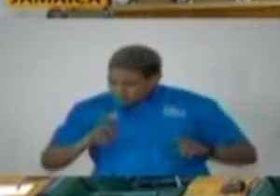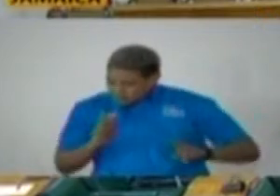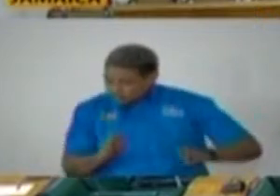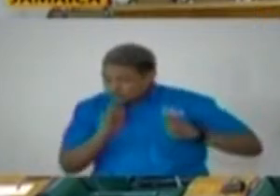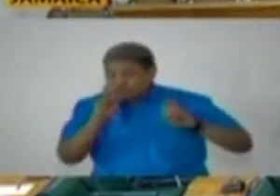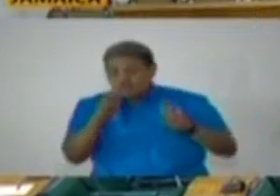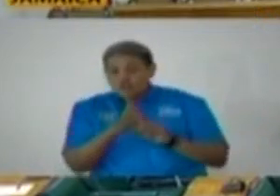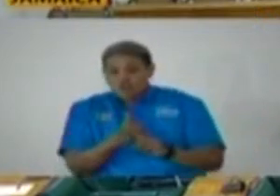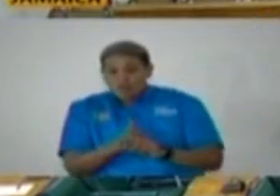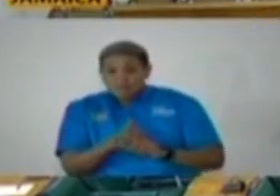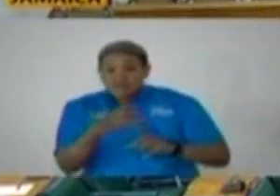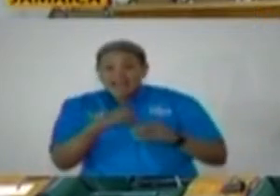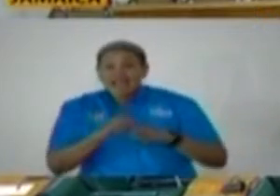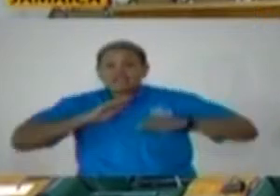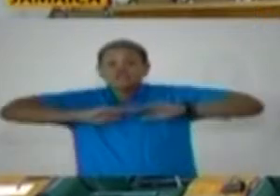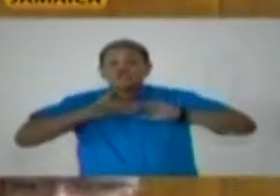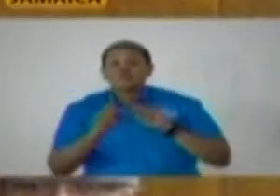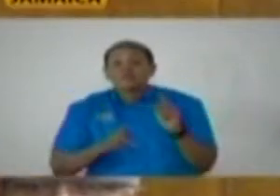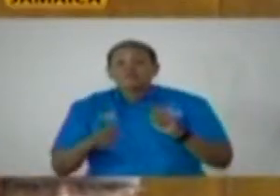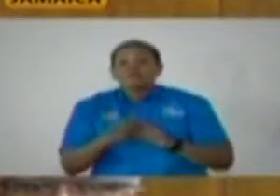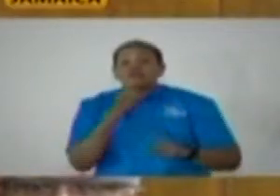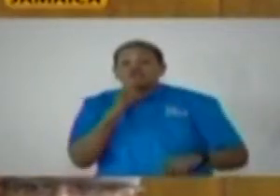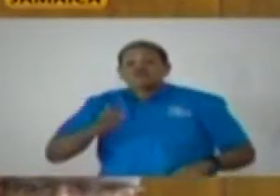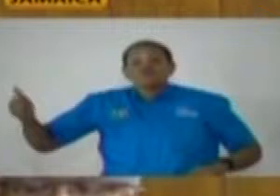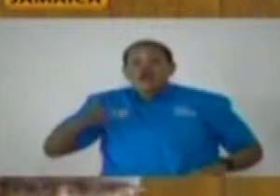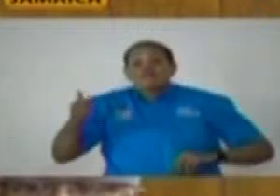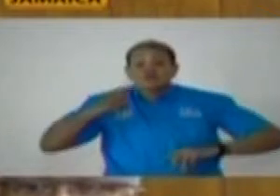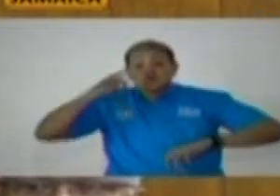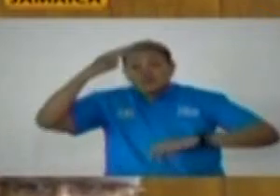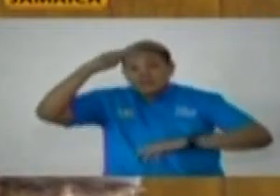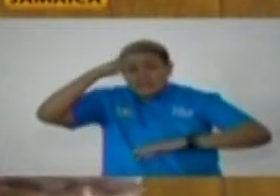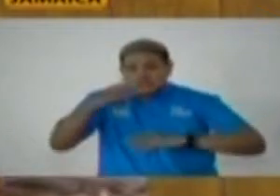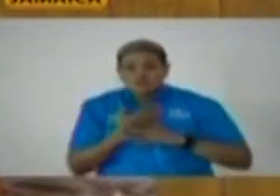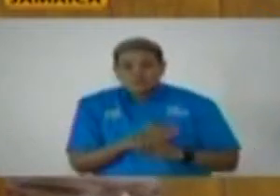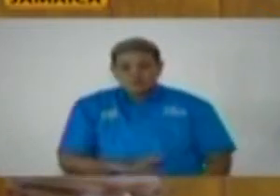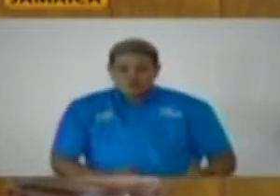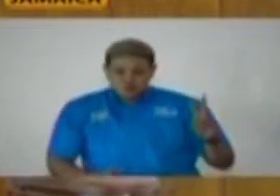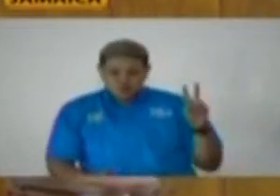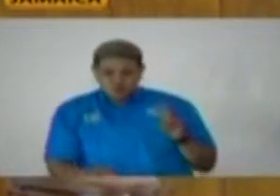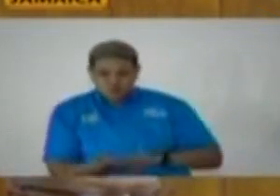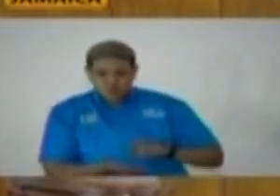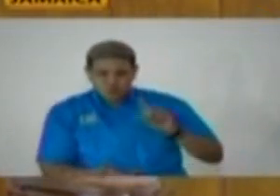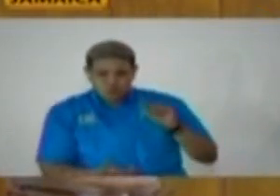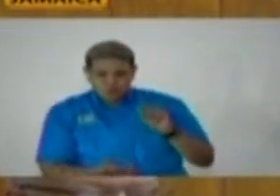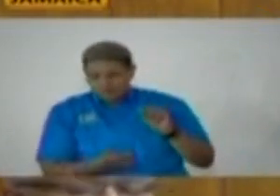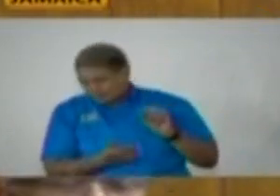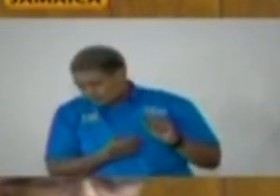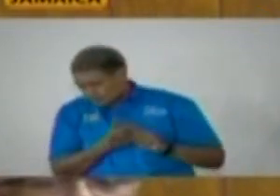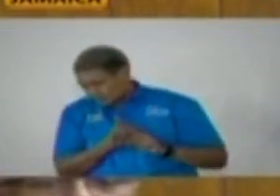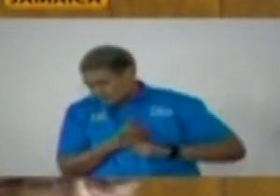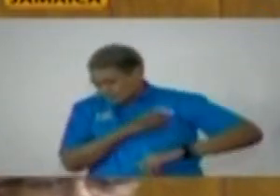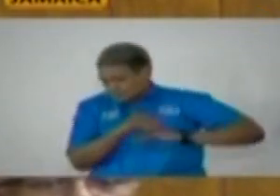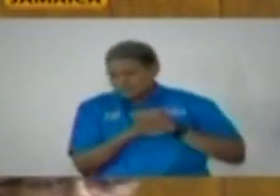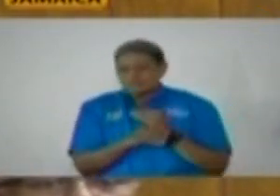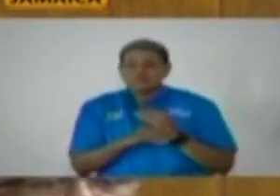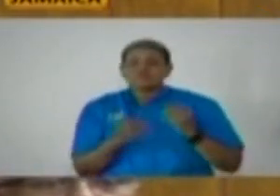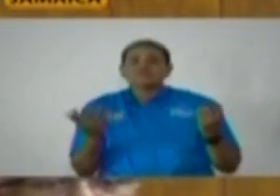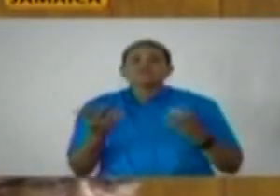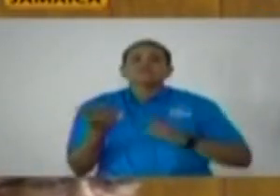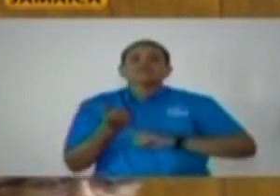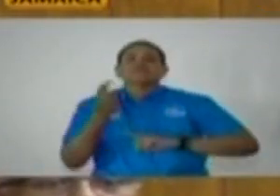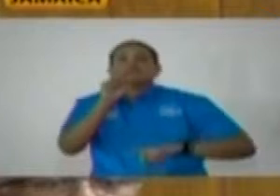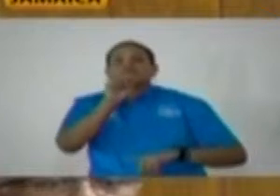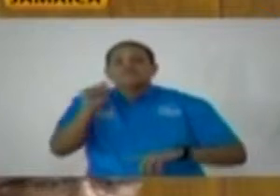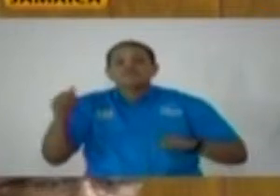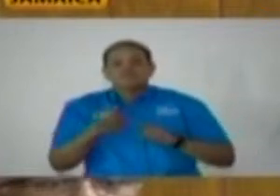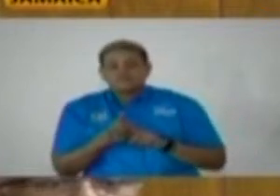jump in Jamaicans traveling to Mexico between 2020 and 2021,